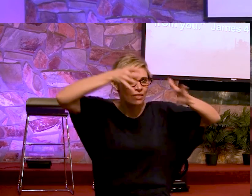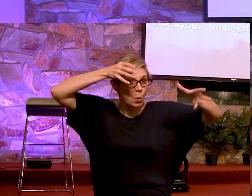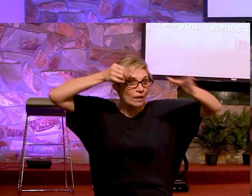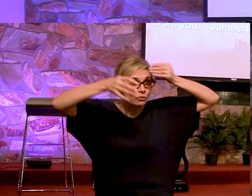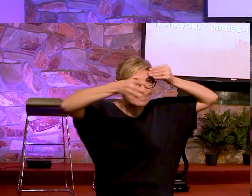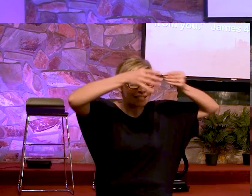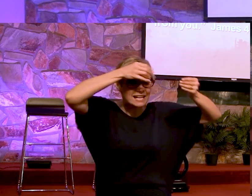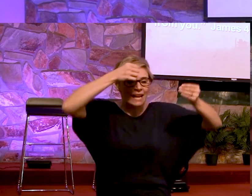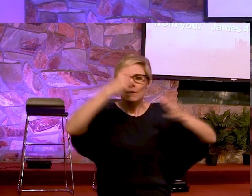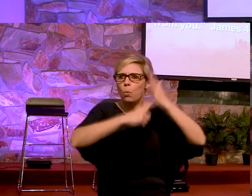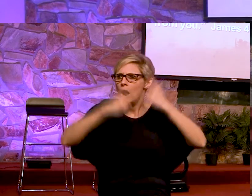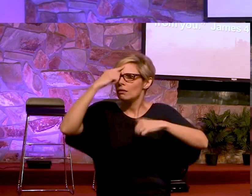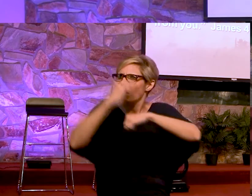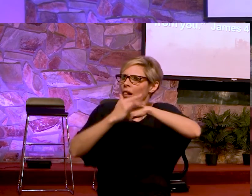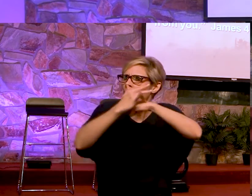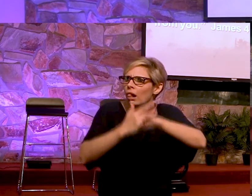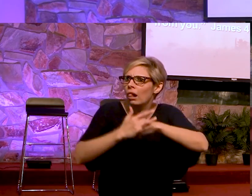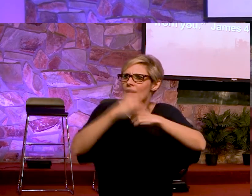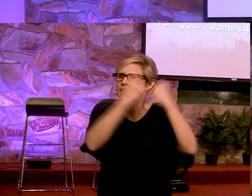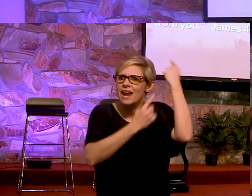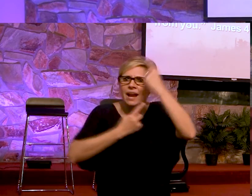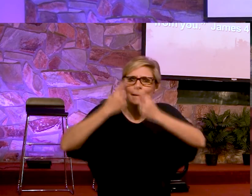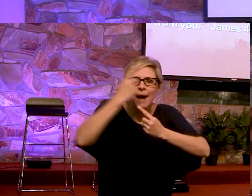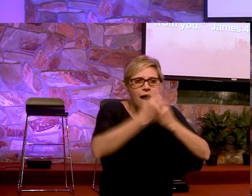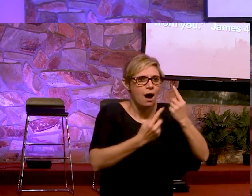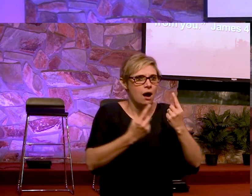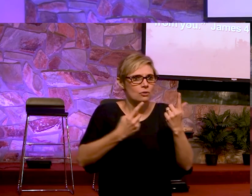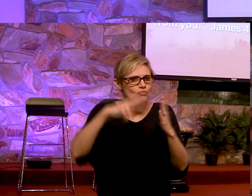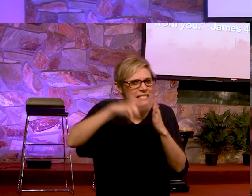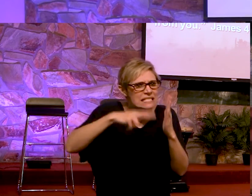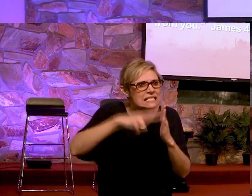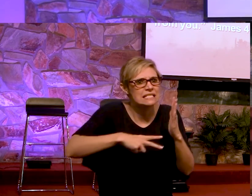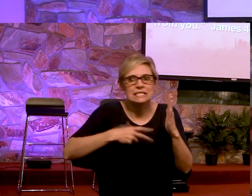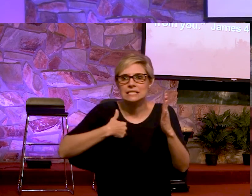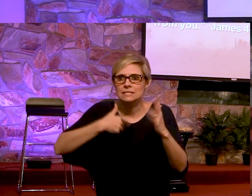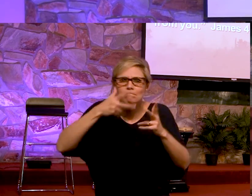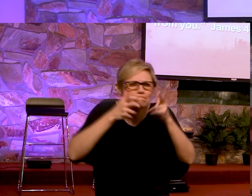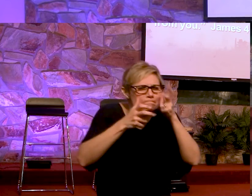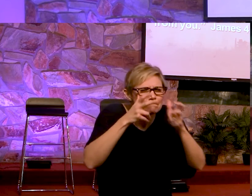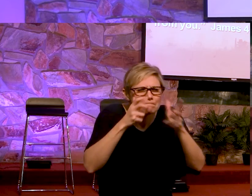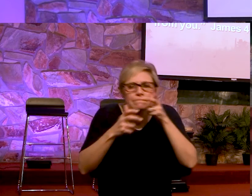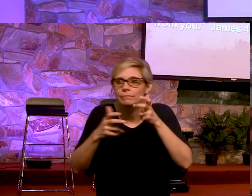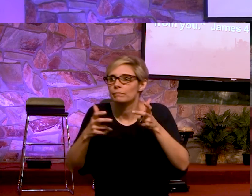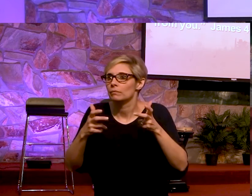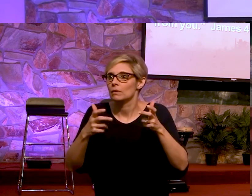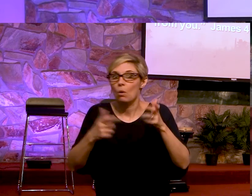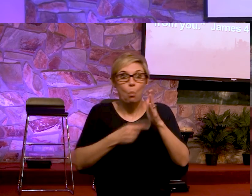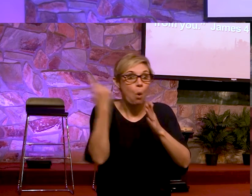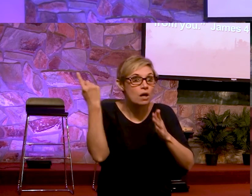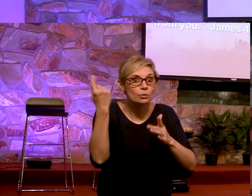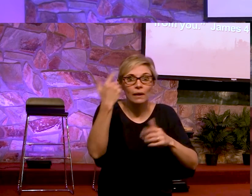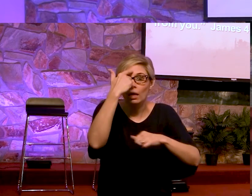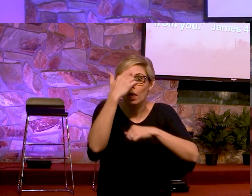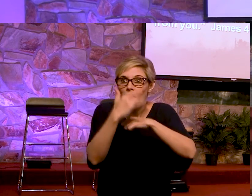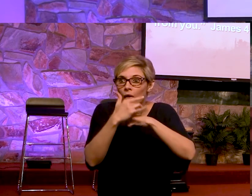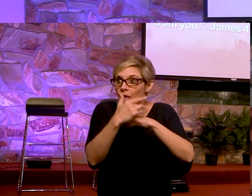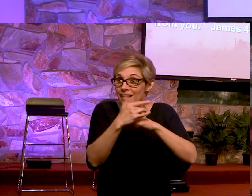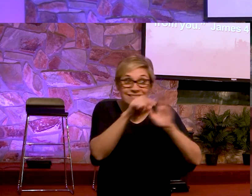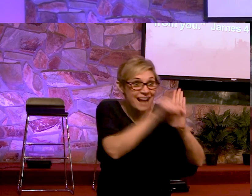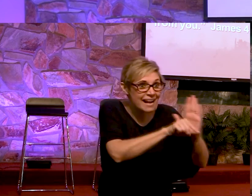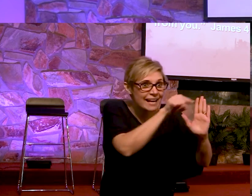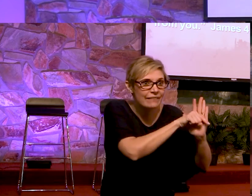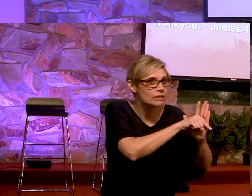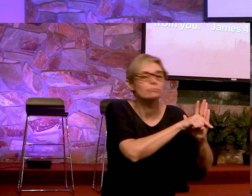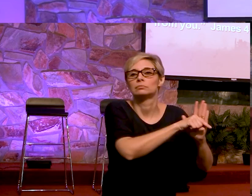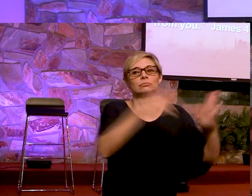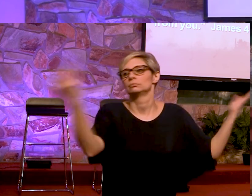we're meditating on and thinking about. And likewise, once we start thinking about that, once we start meditating on the